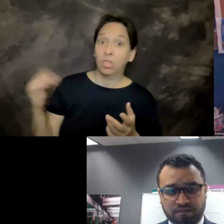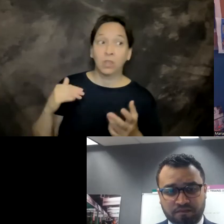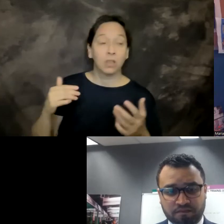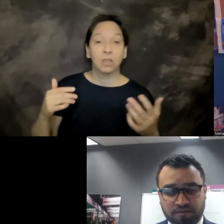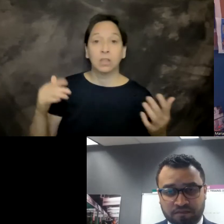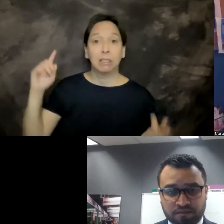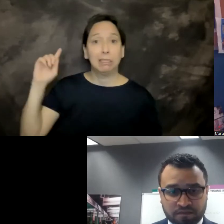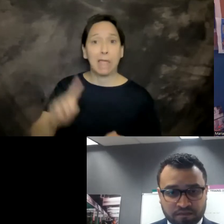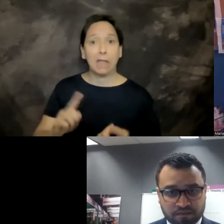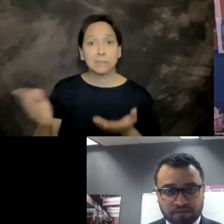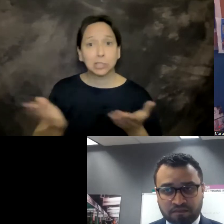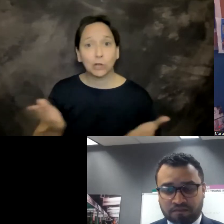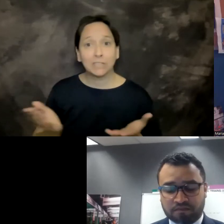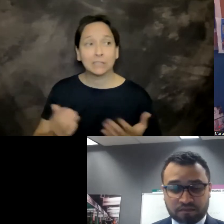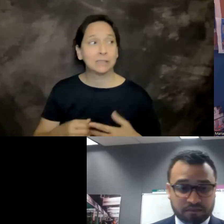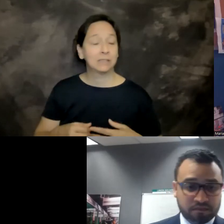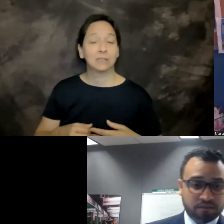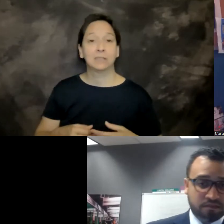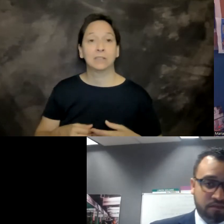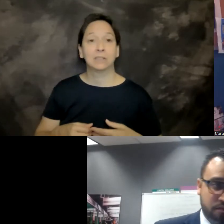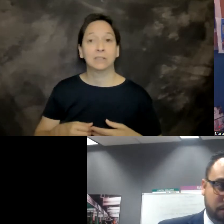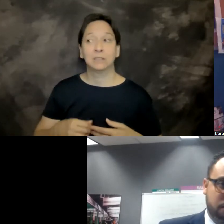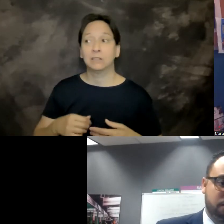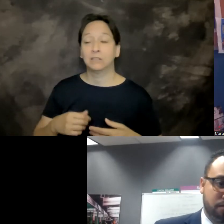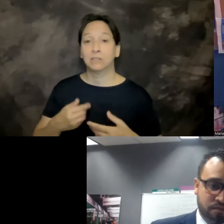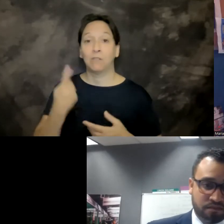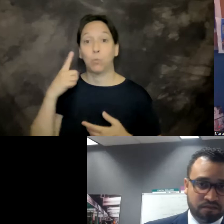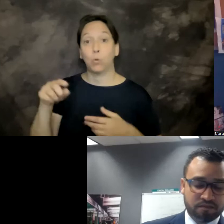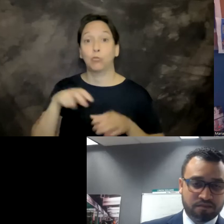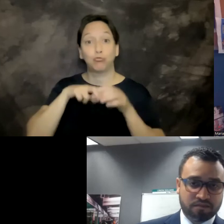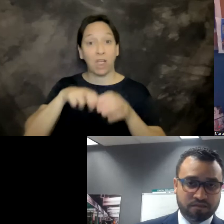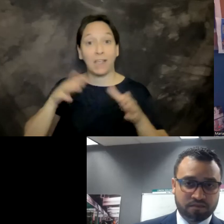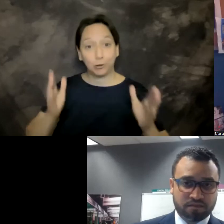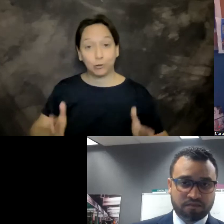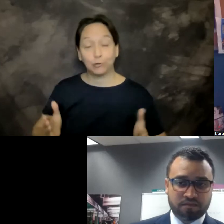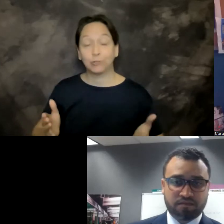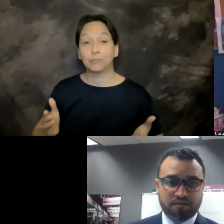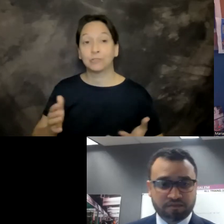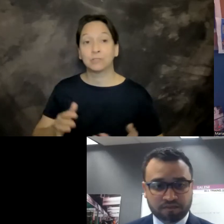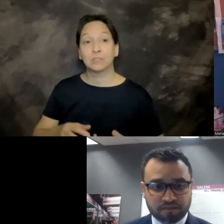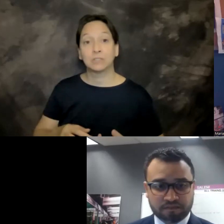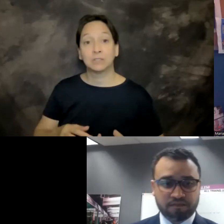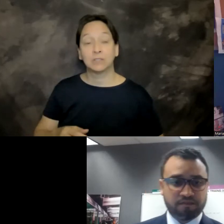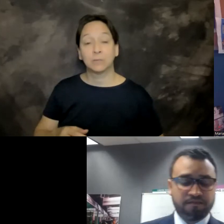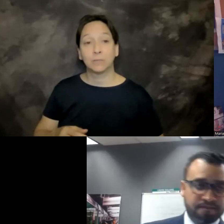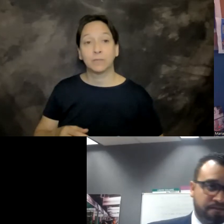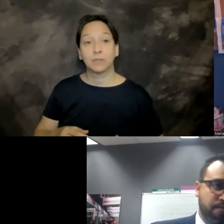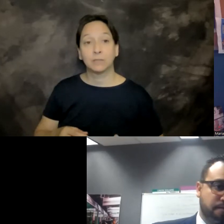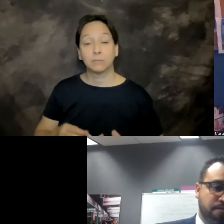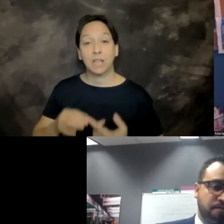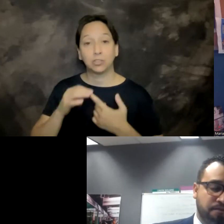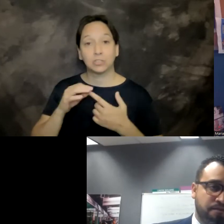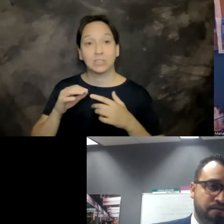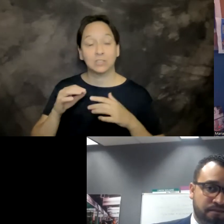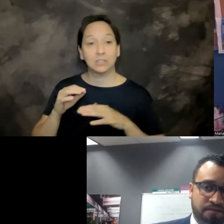amount of service and available service to our riders, particularly in EJ communities who, yes, we have the